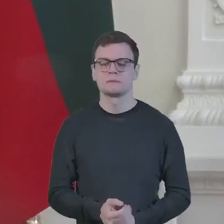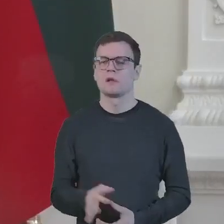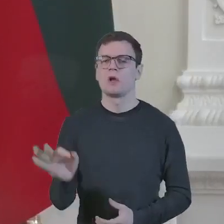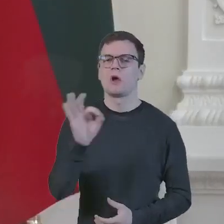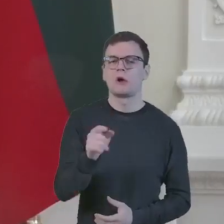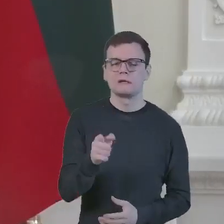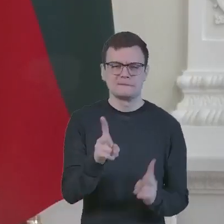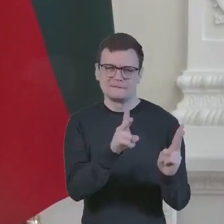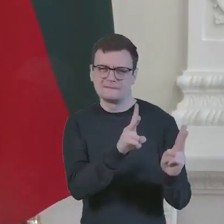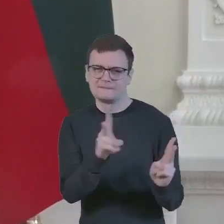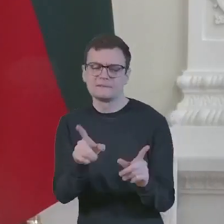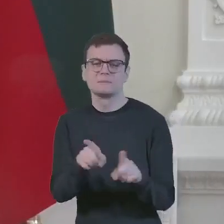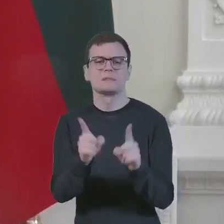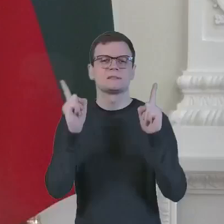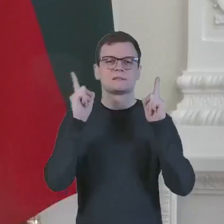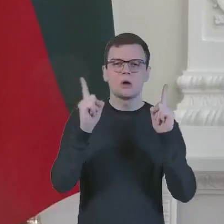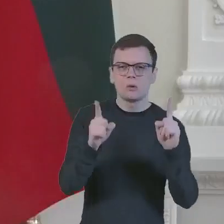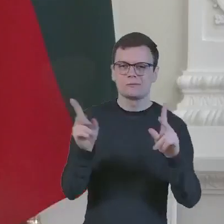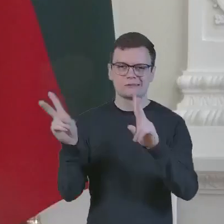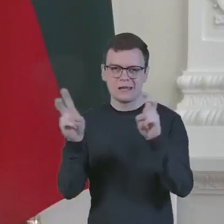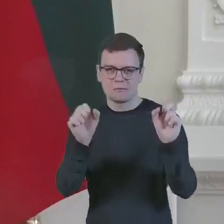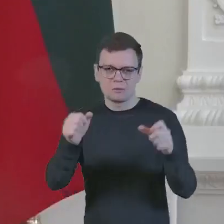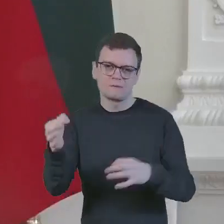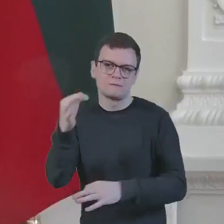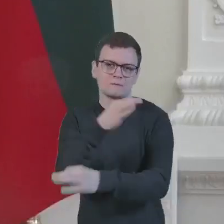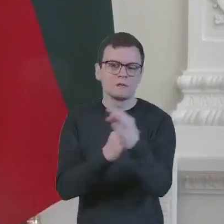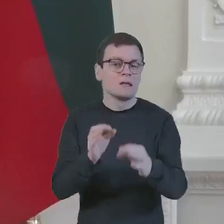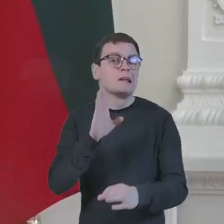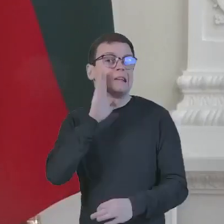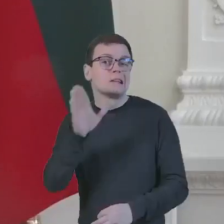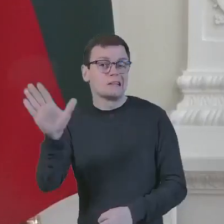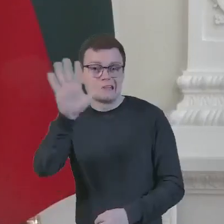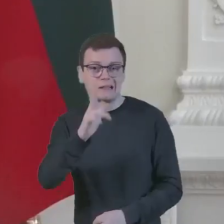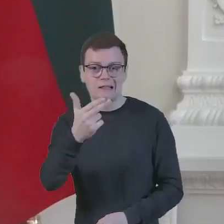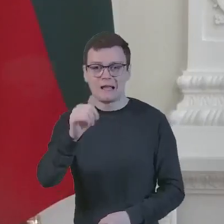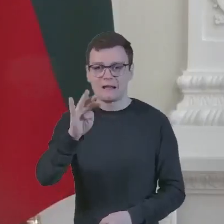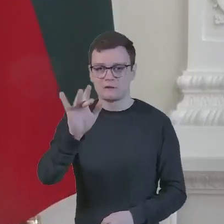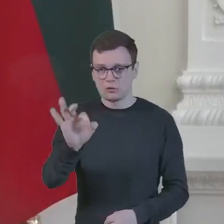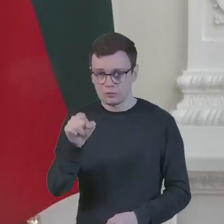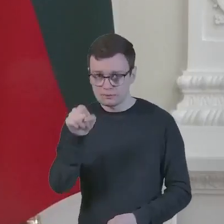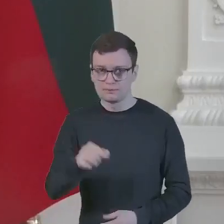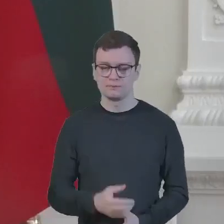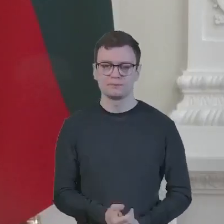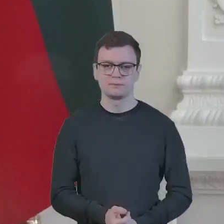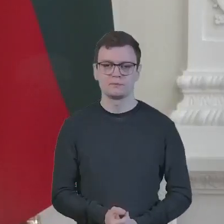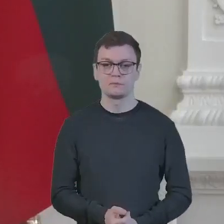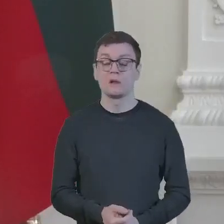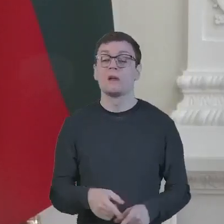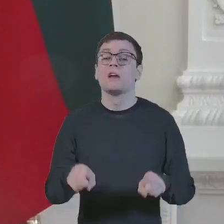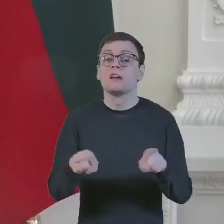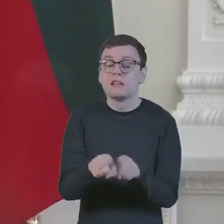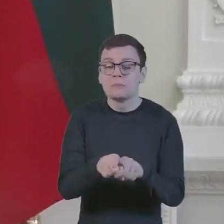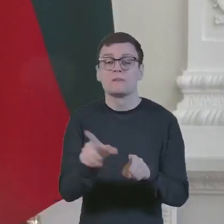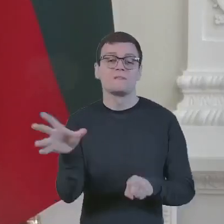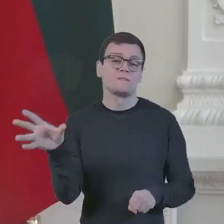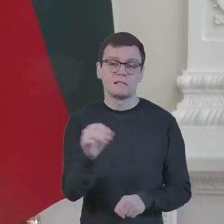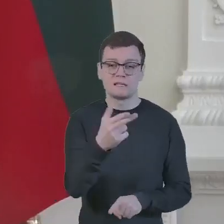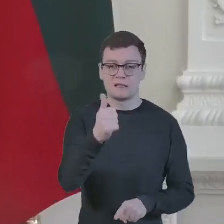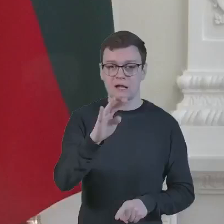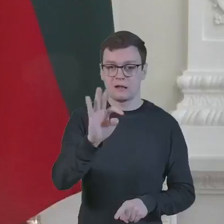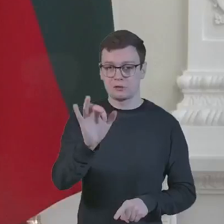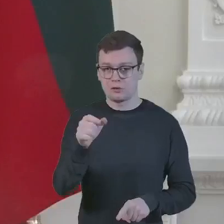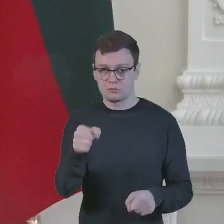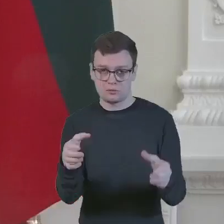able to accentuate the importance of stability and security in the eastern flank of the alliance and, of course,